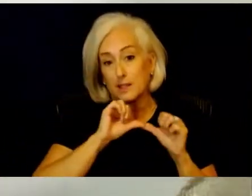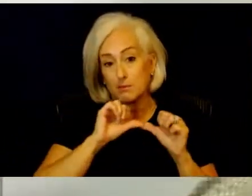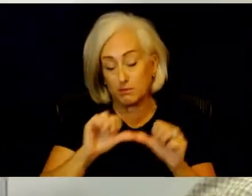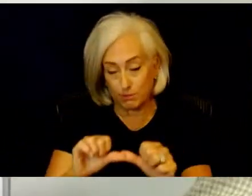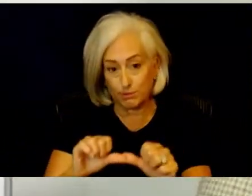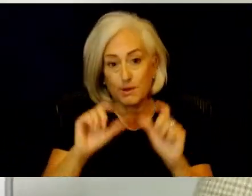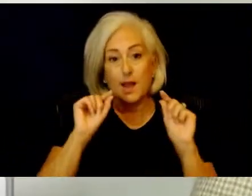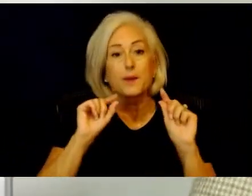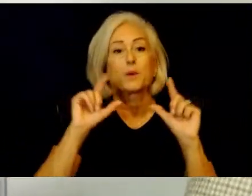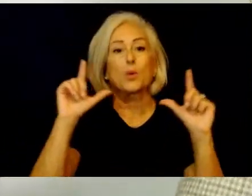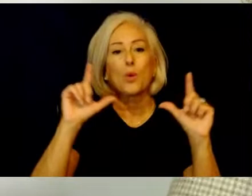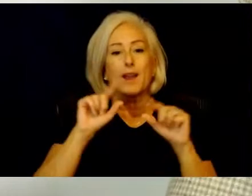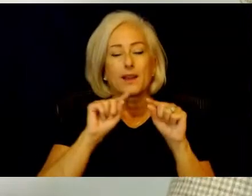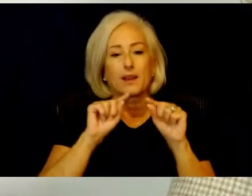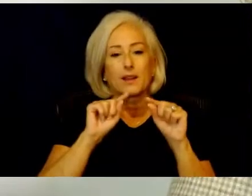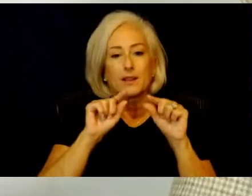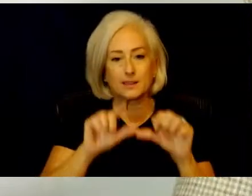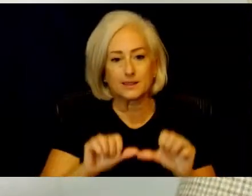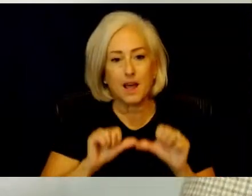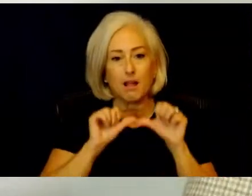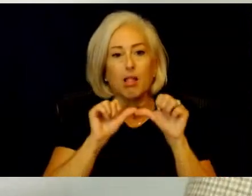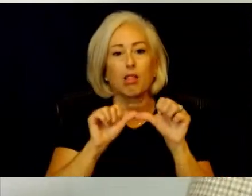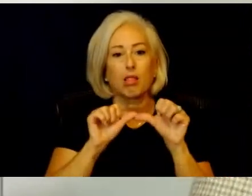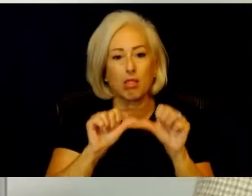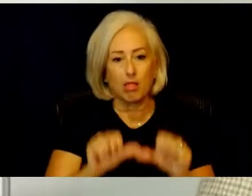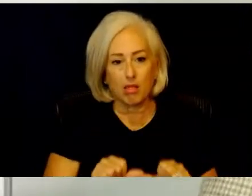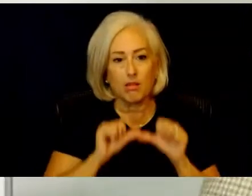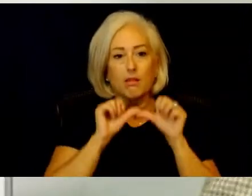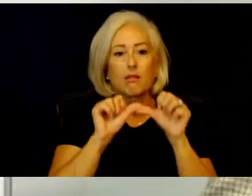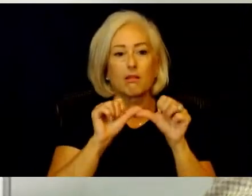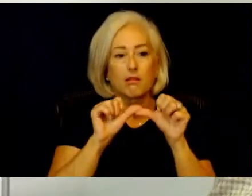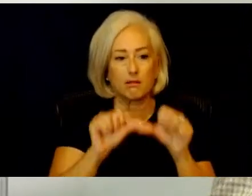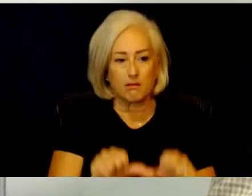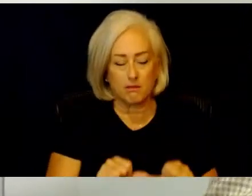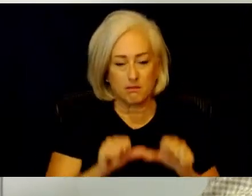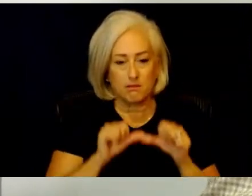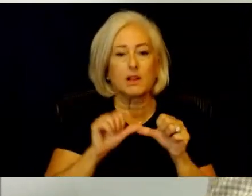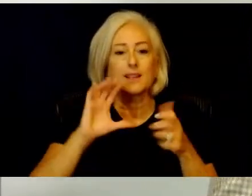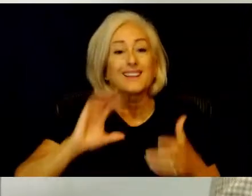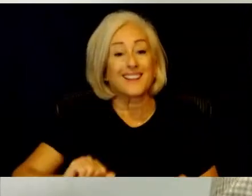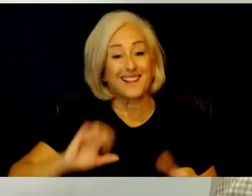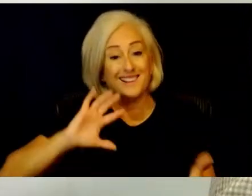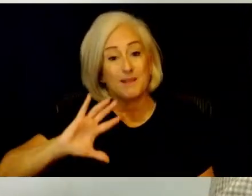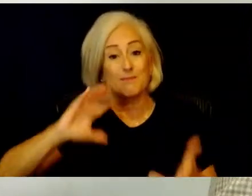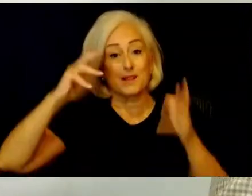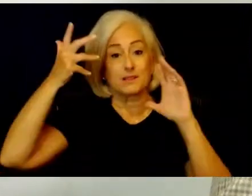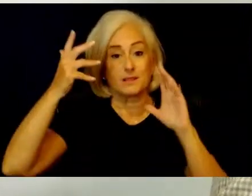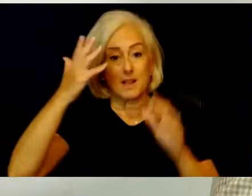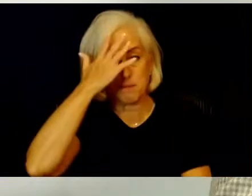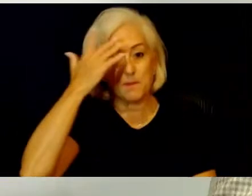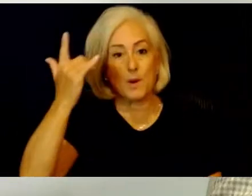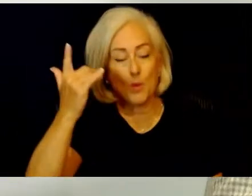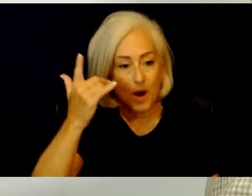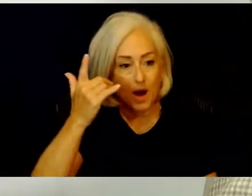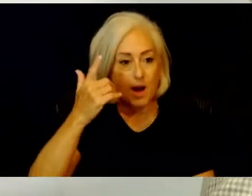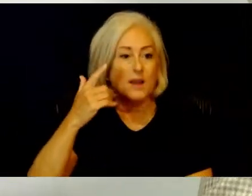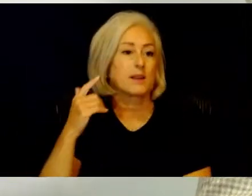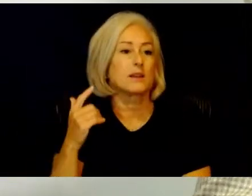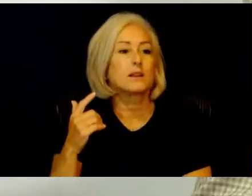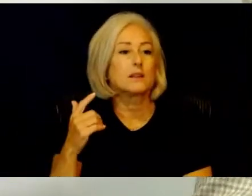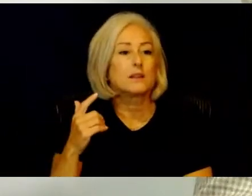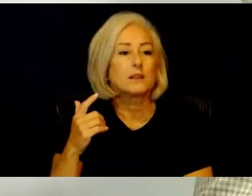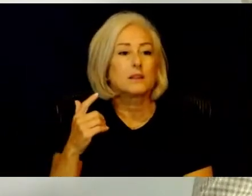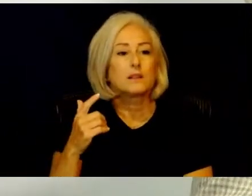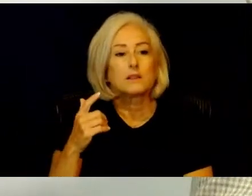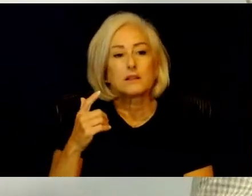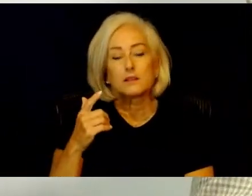in the elderly folks. And they happen because of us trying to get light, when we shouldn't get light,